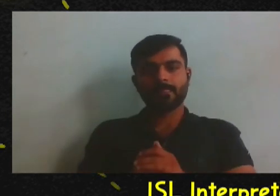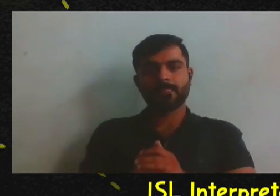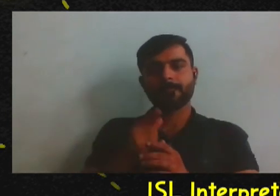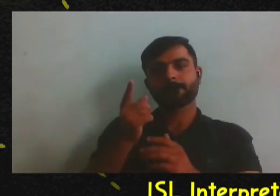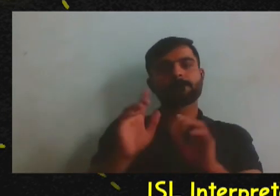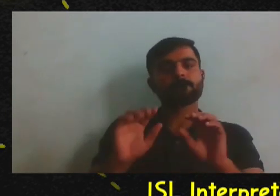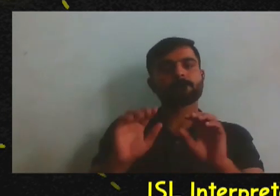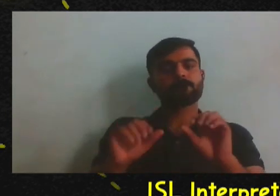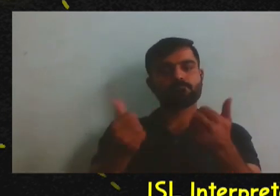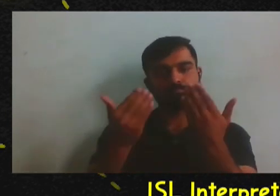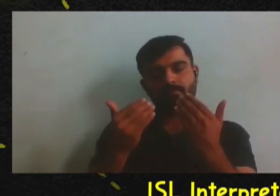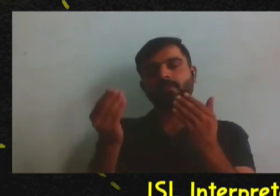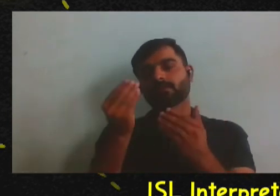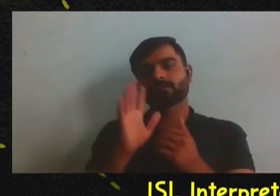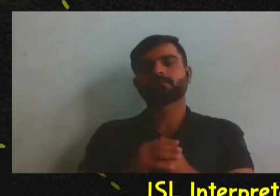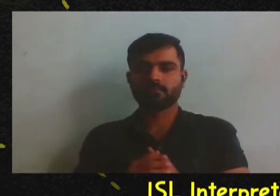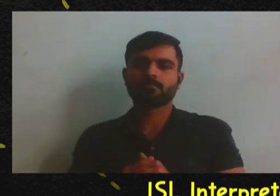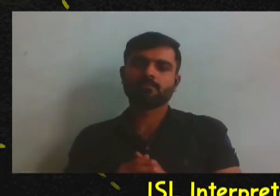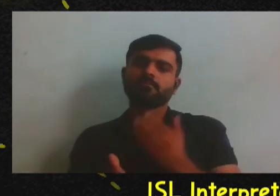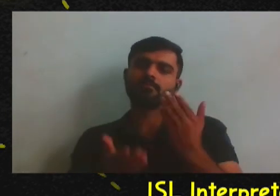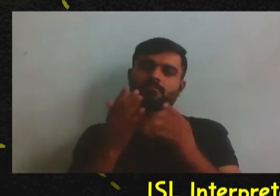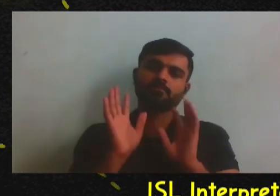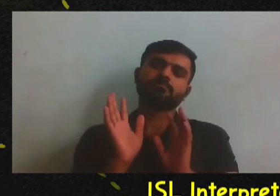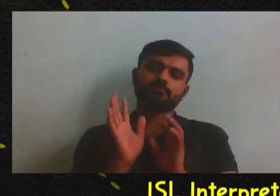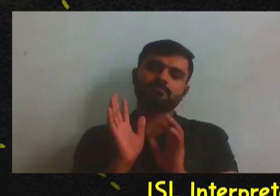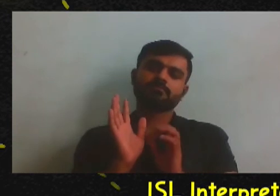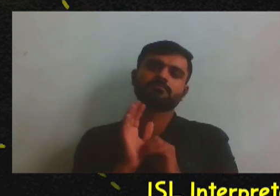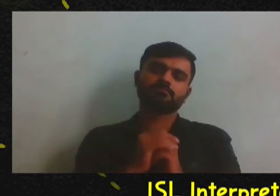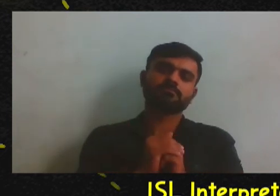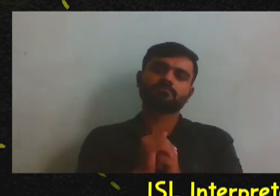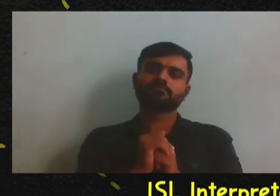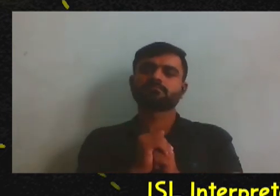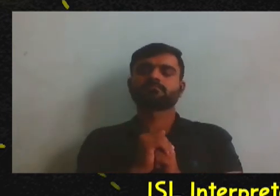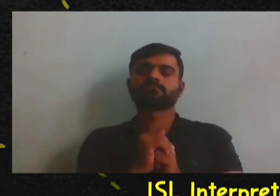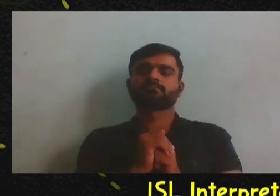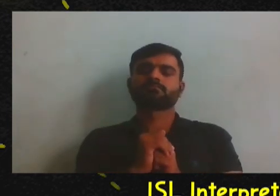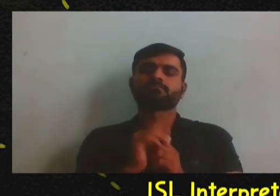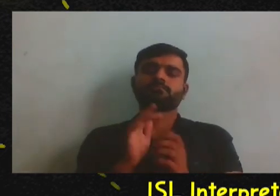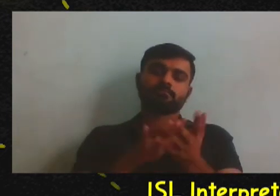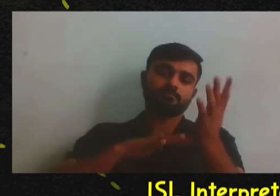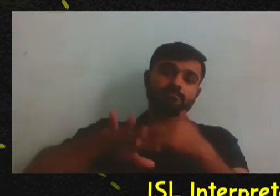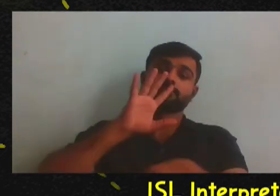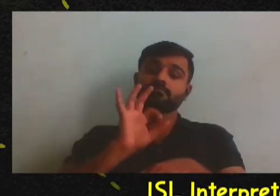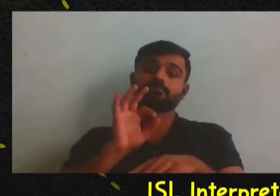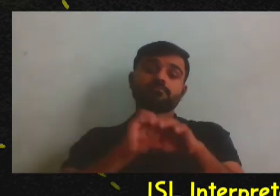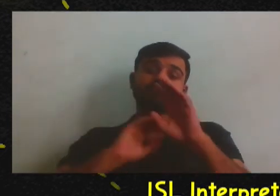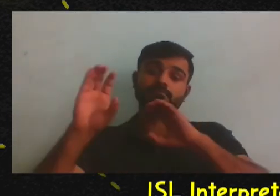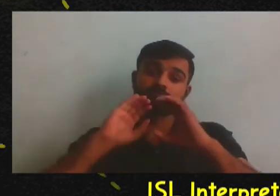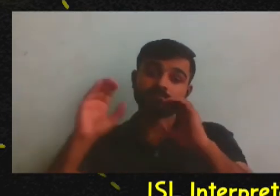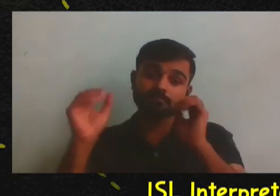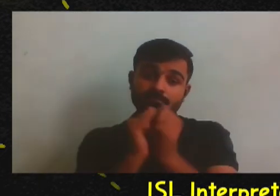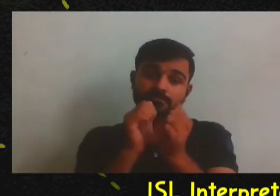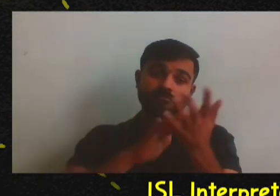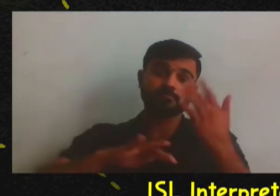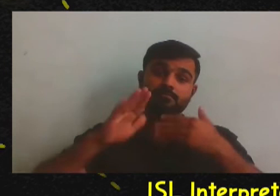becomes something worth it. And maybe the you know, the area, actual conversations around pleasure